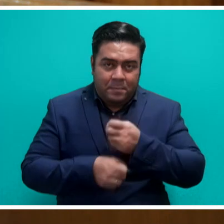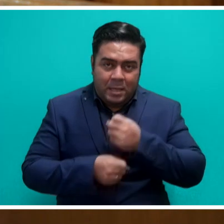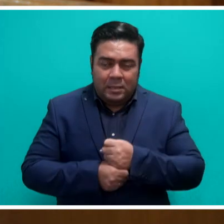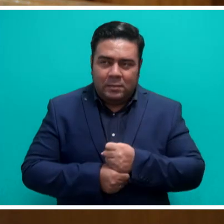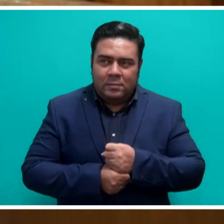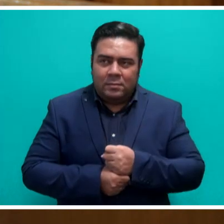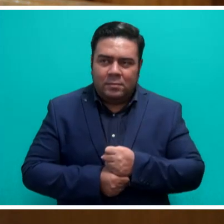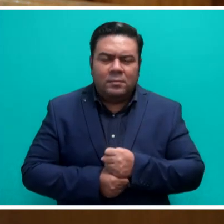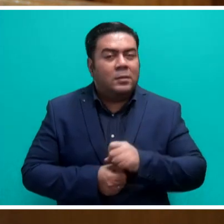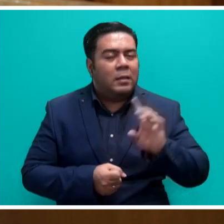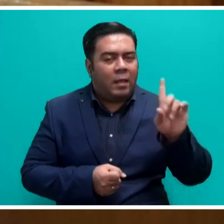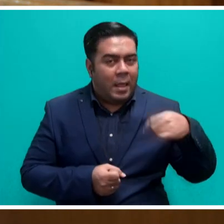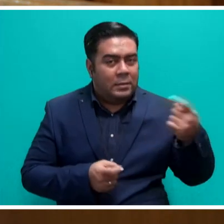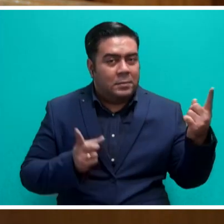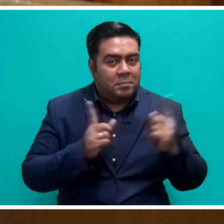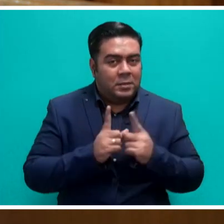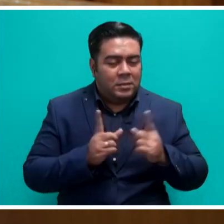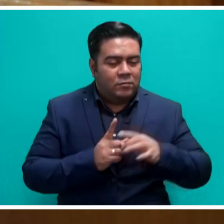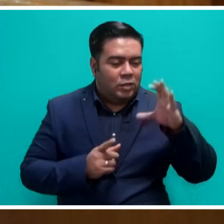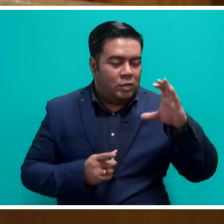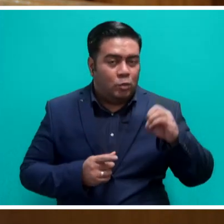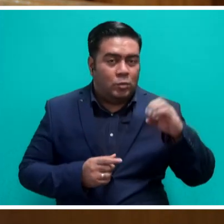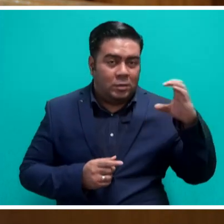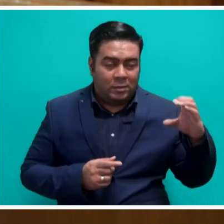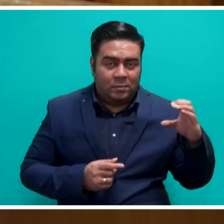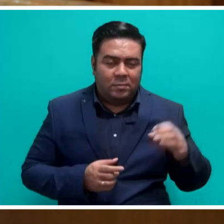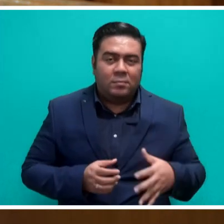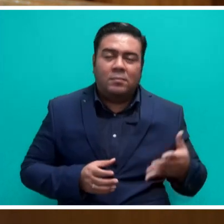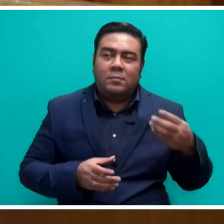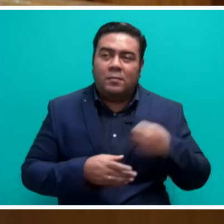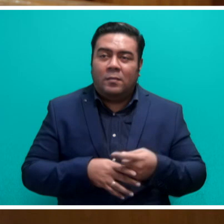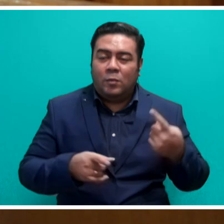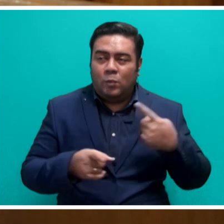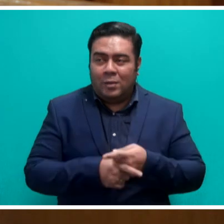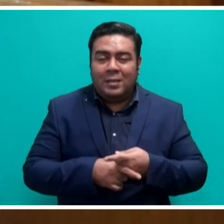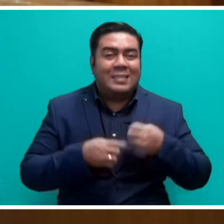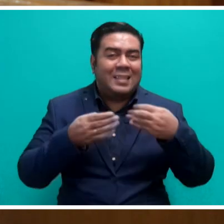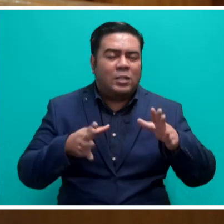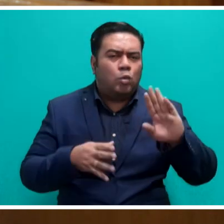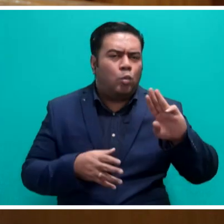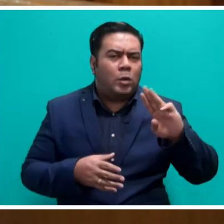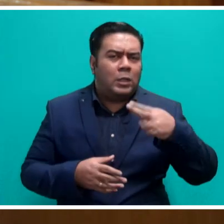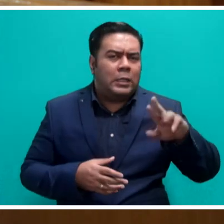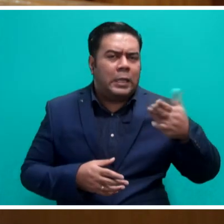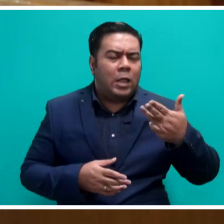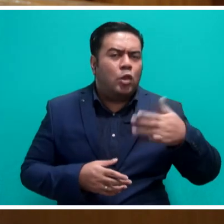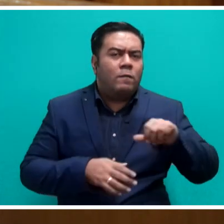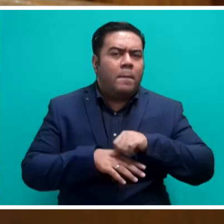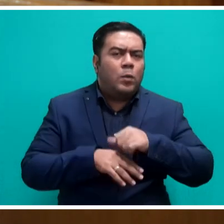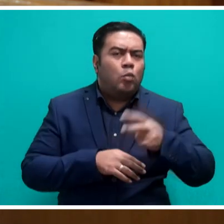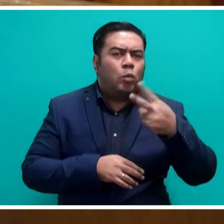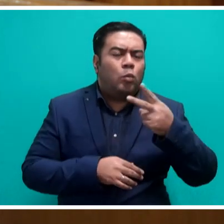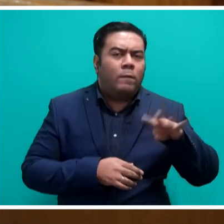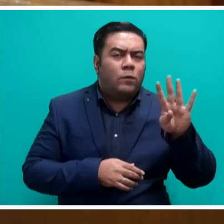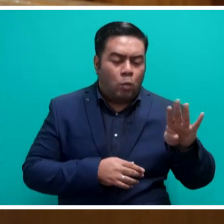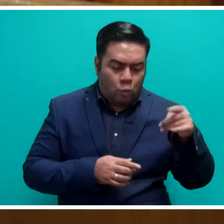the upcoming meeting of the COC of the week beginning the 29th of April 2024,